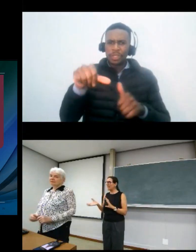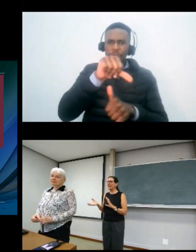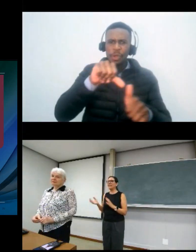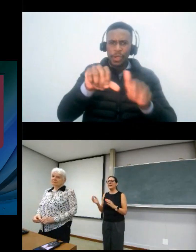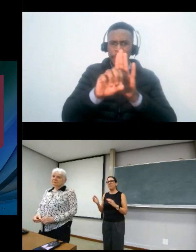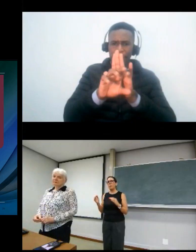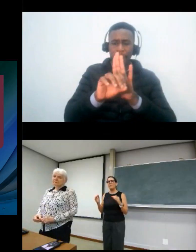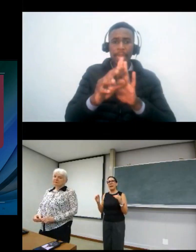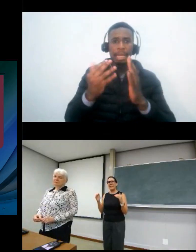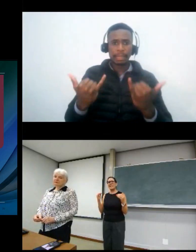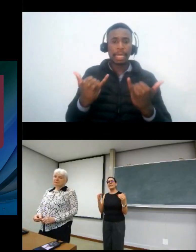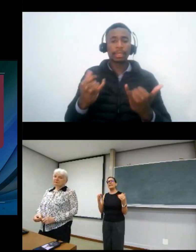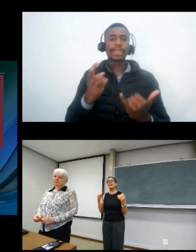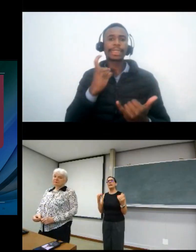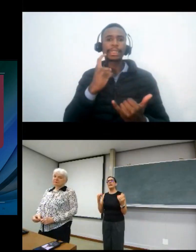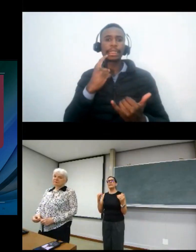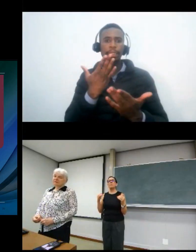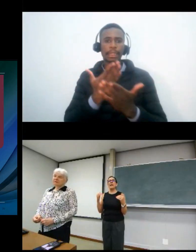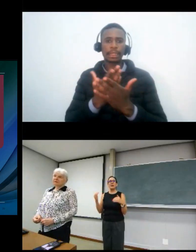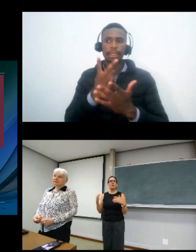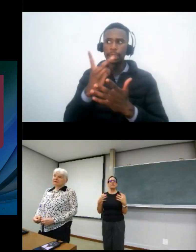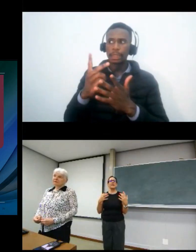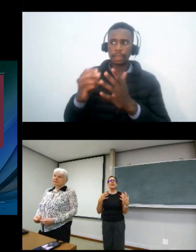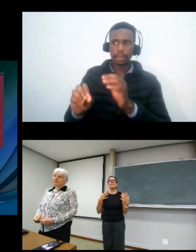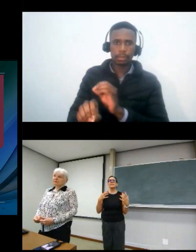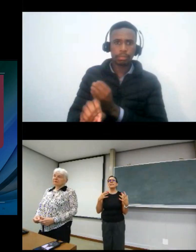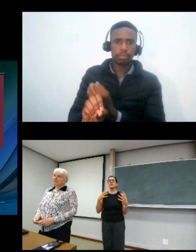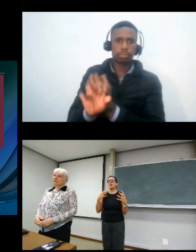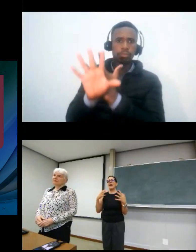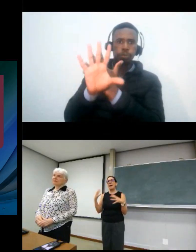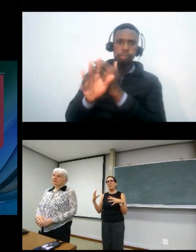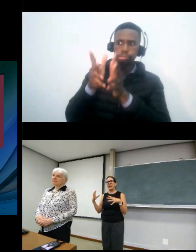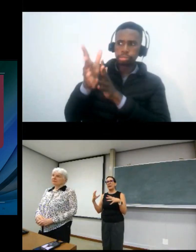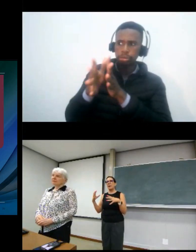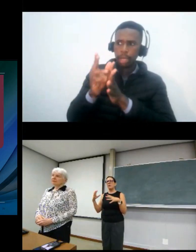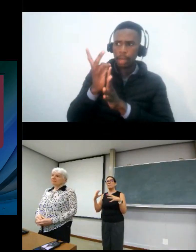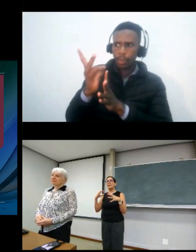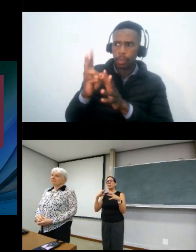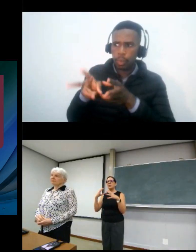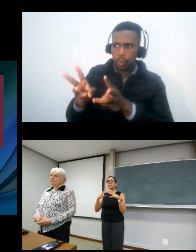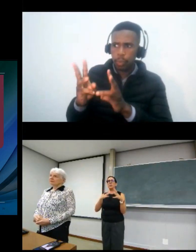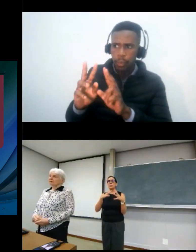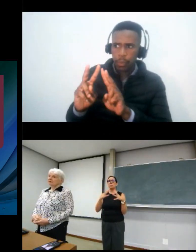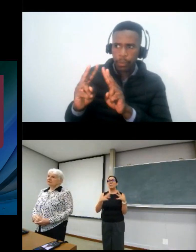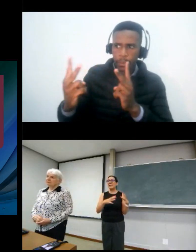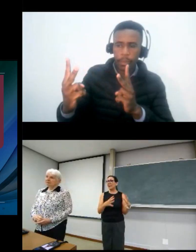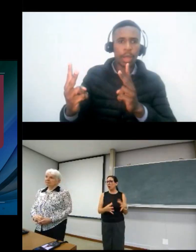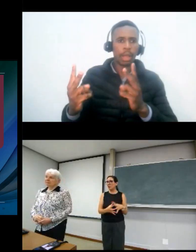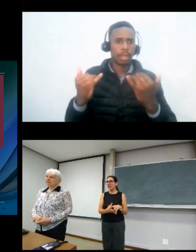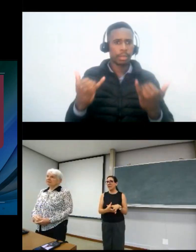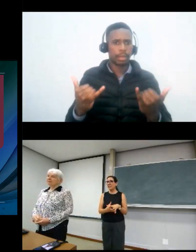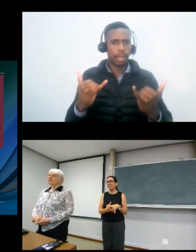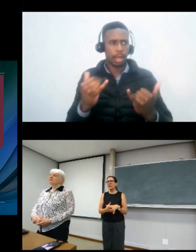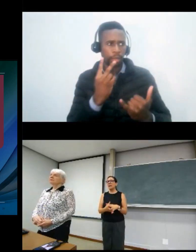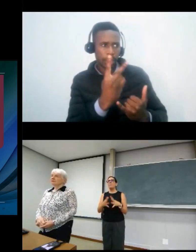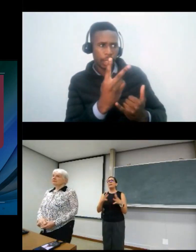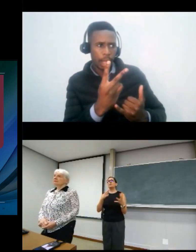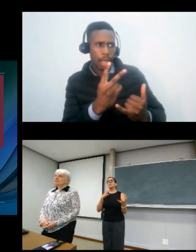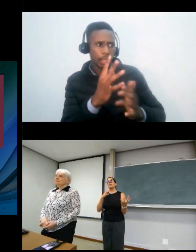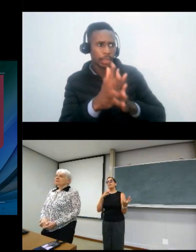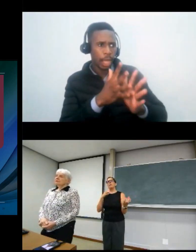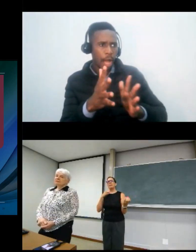is a feeling that we might see some natural standardization happening because of social media